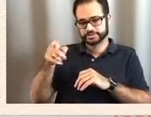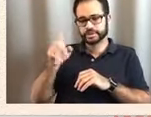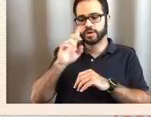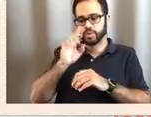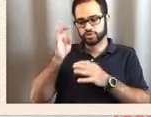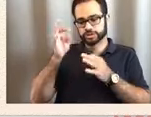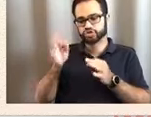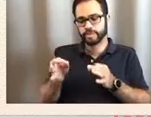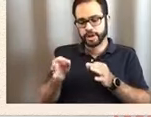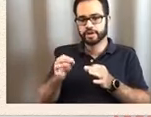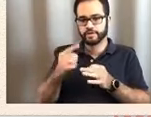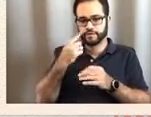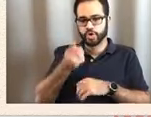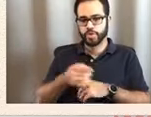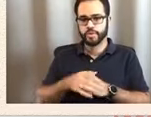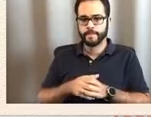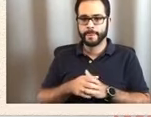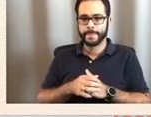determination for you.